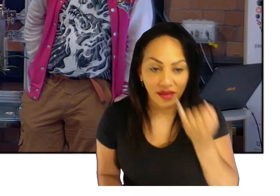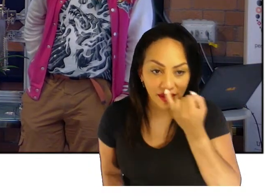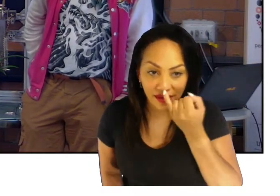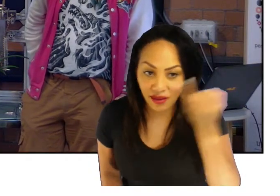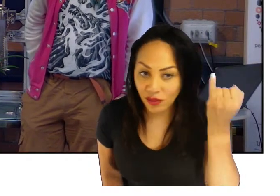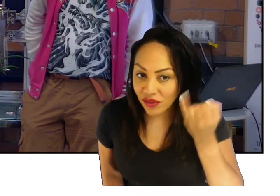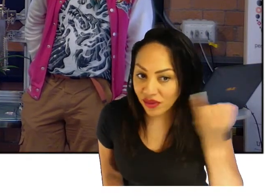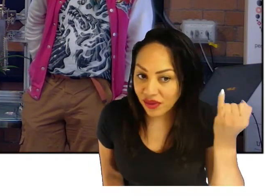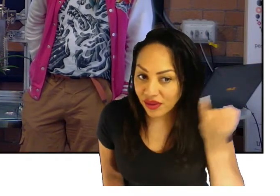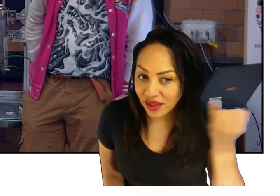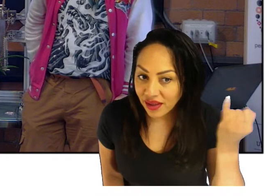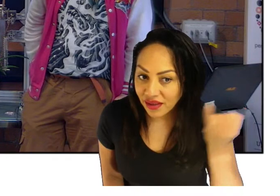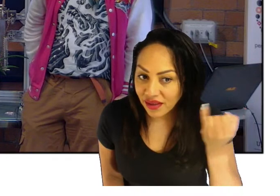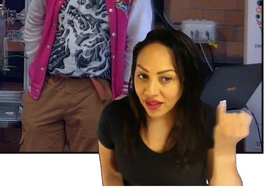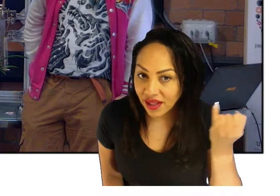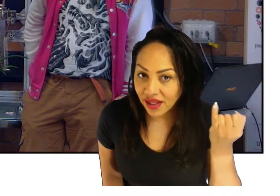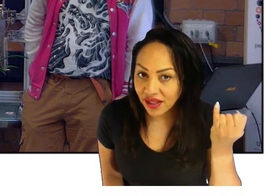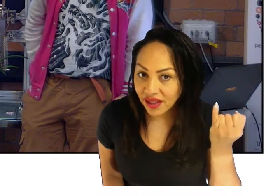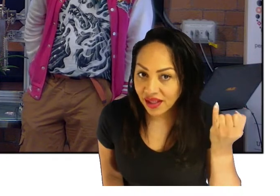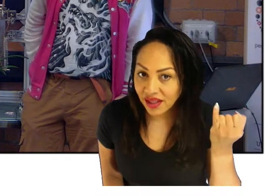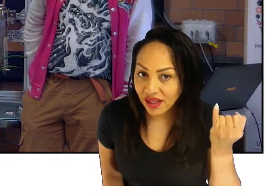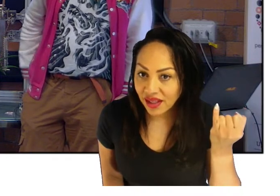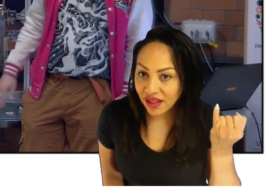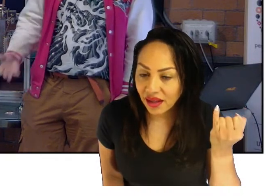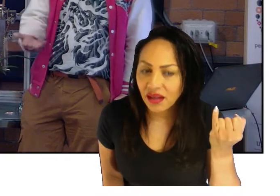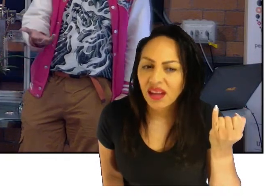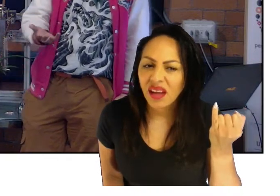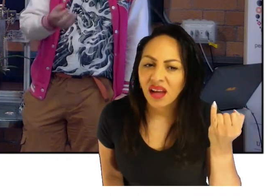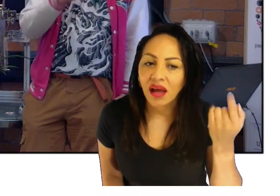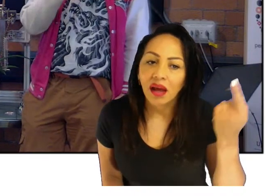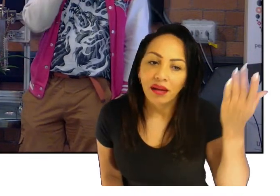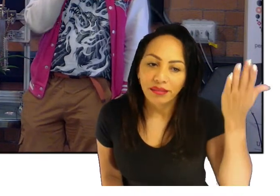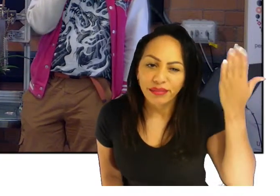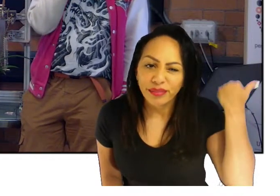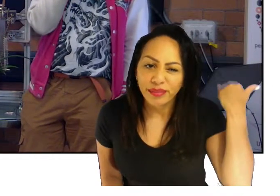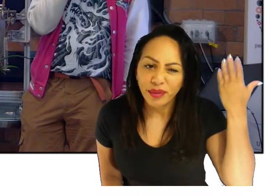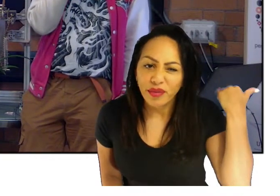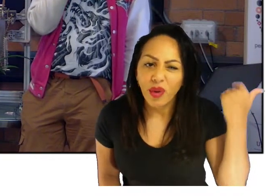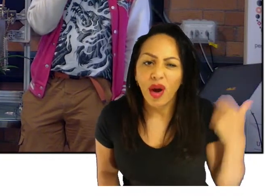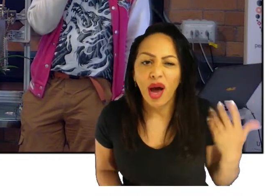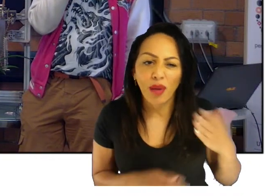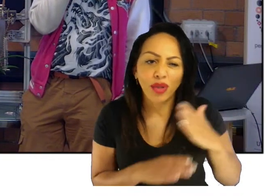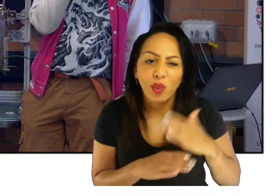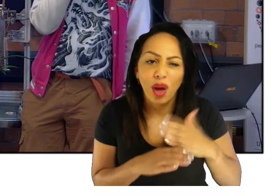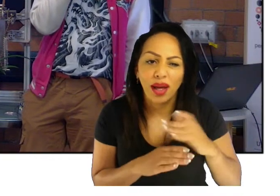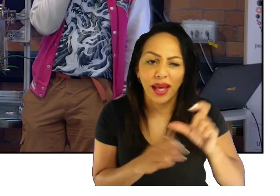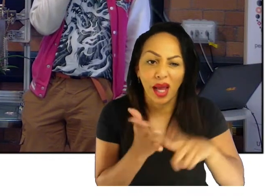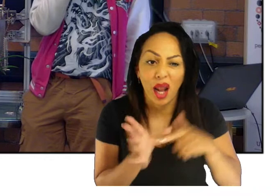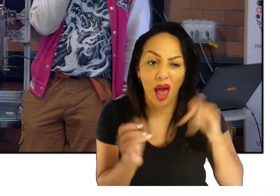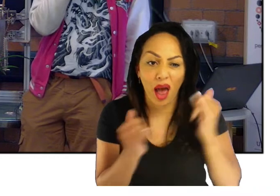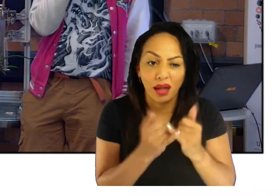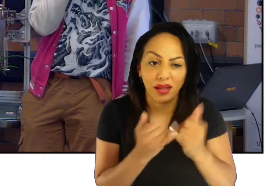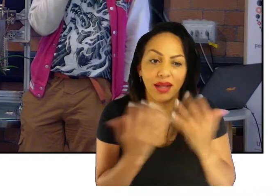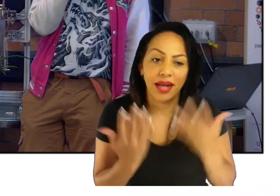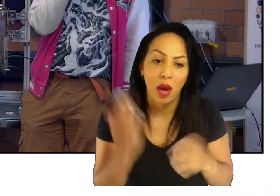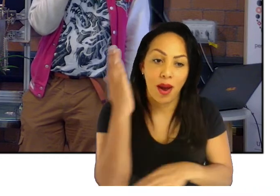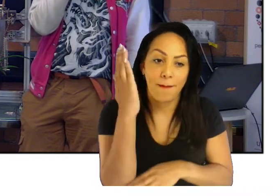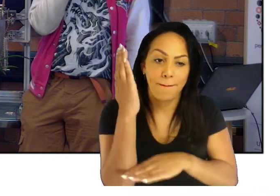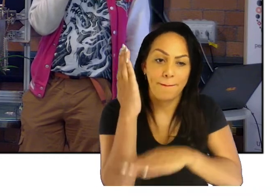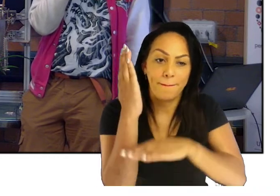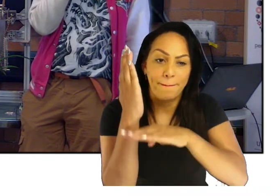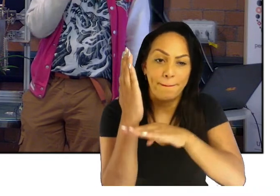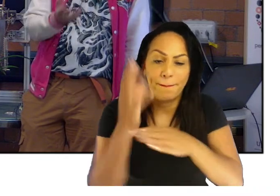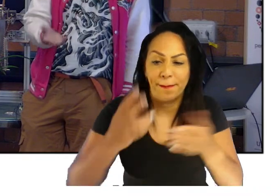So I was working class, and I've worked my way up to be middle class. So I don't really share in